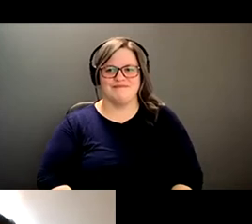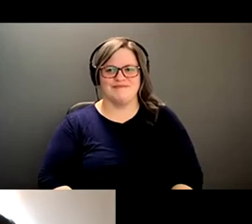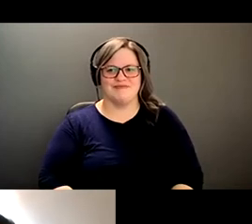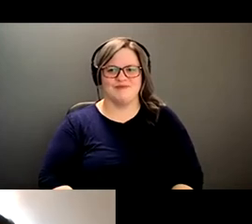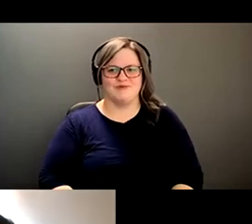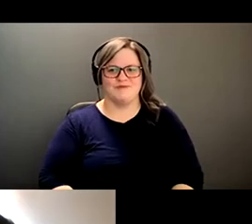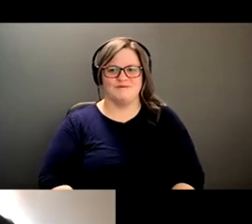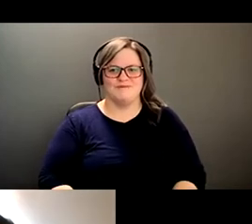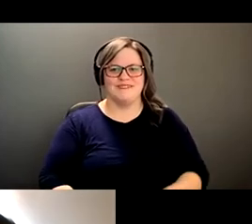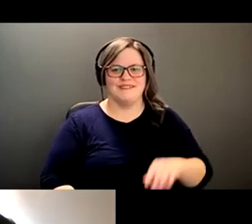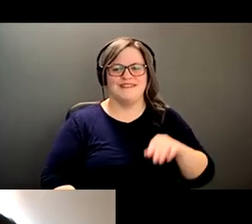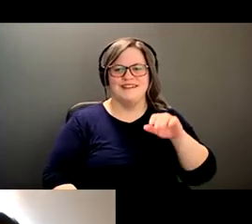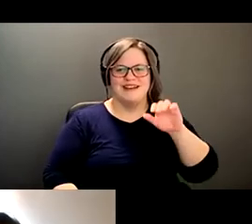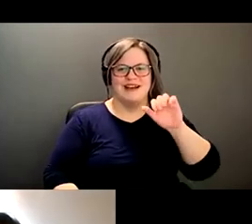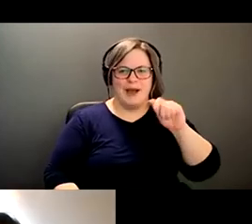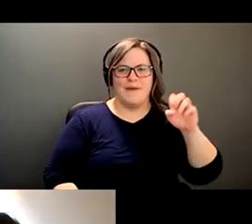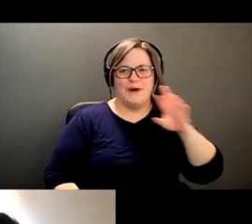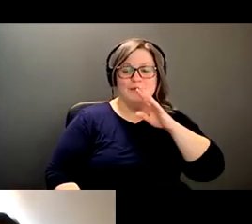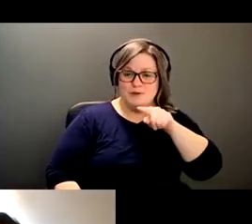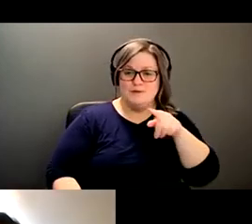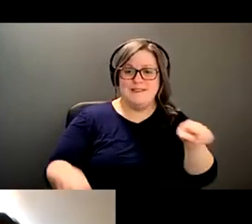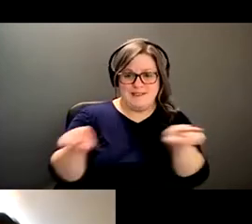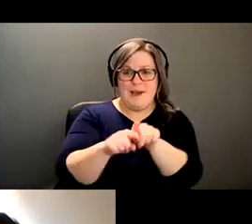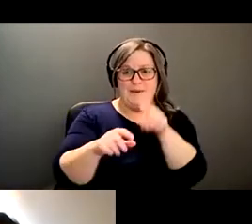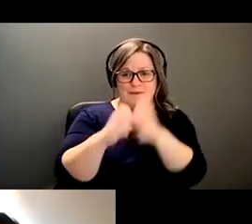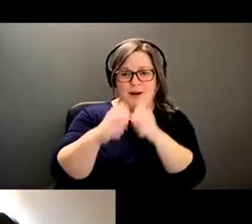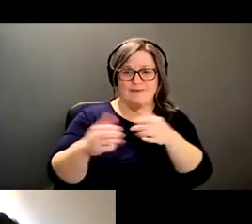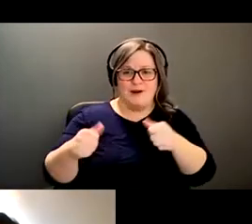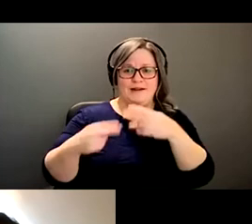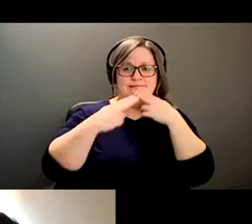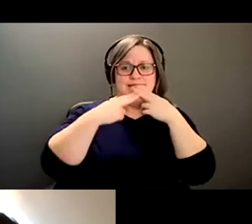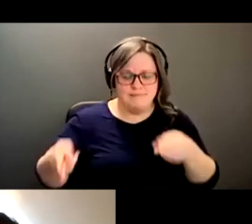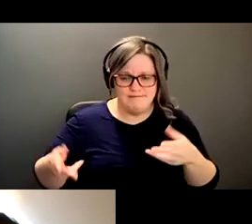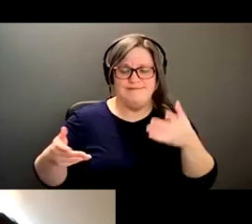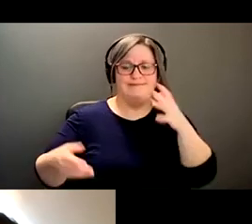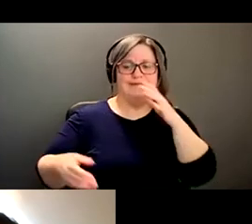I think he might have the same challenge I was having with unmuting himself.